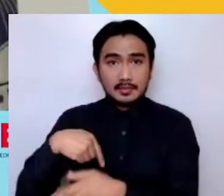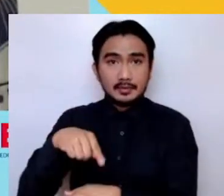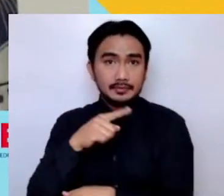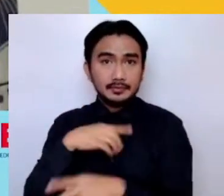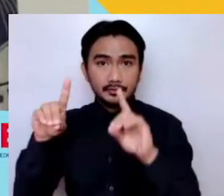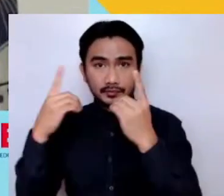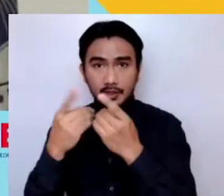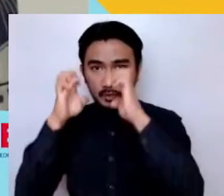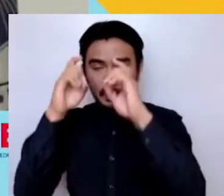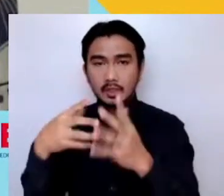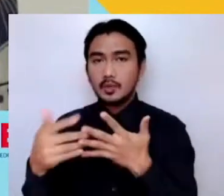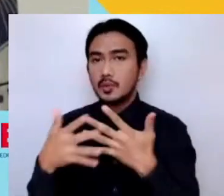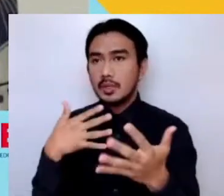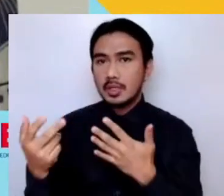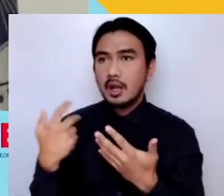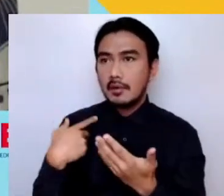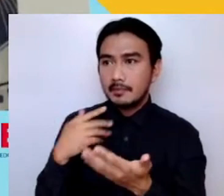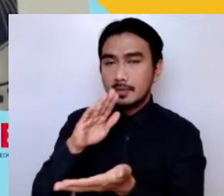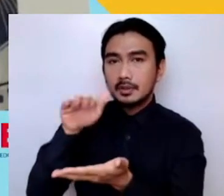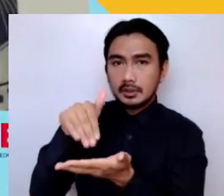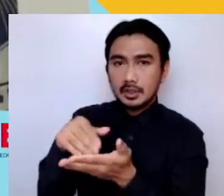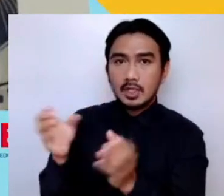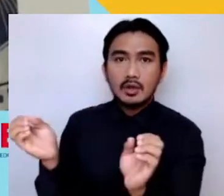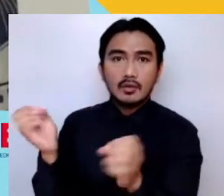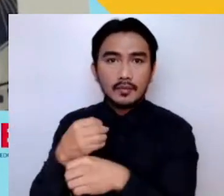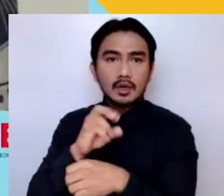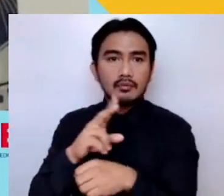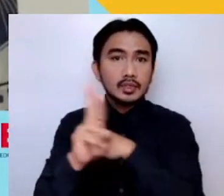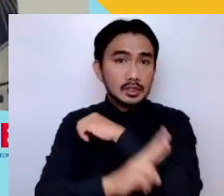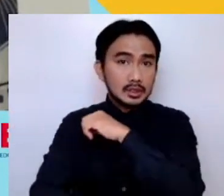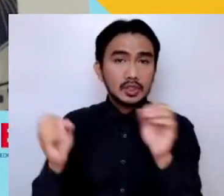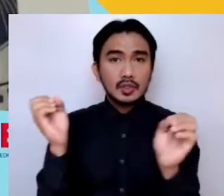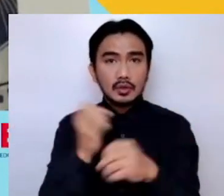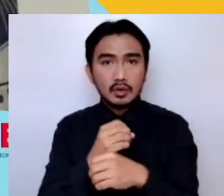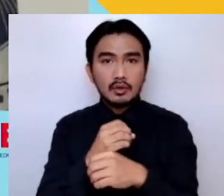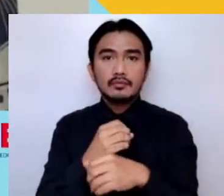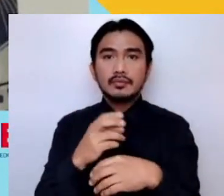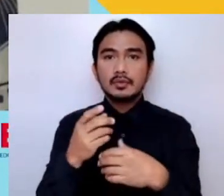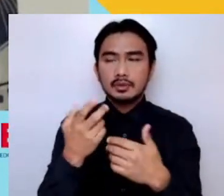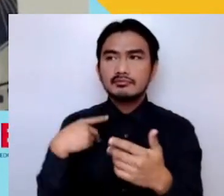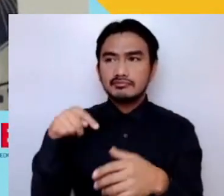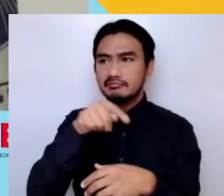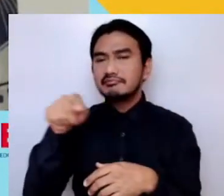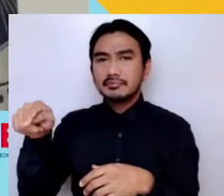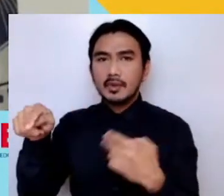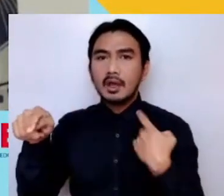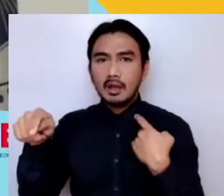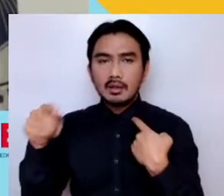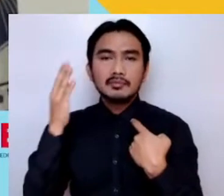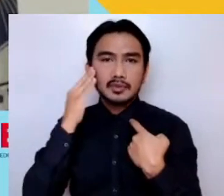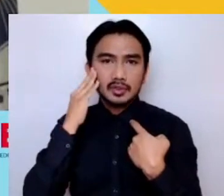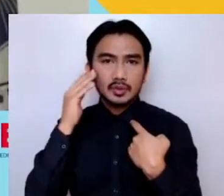we are at the central office, the regional office, schools division offices, or schools, know that each and every one of